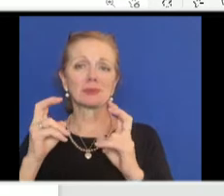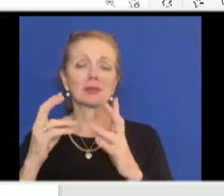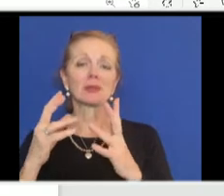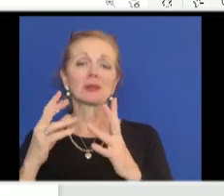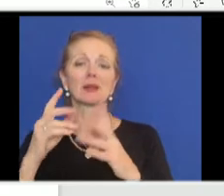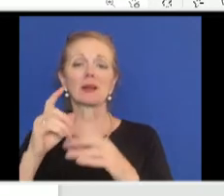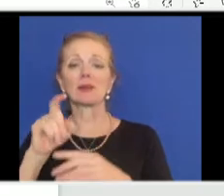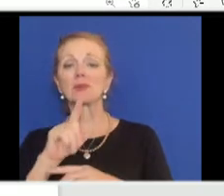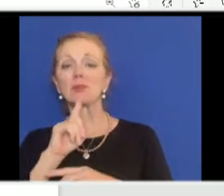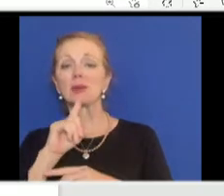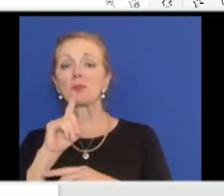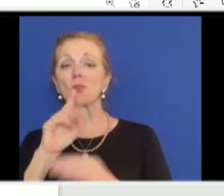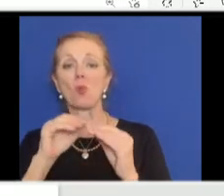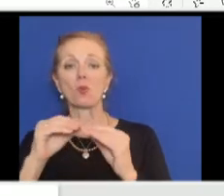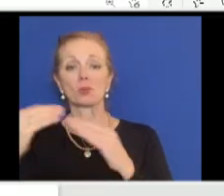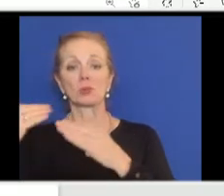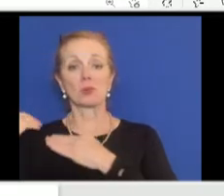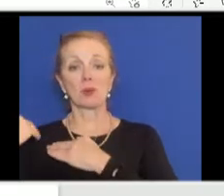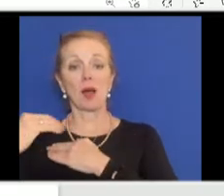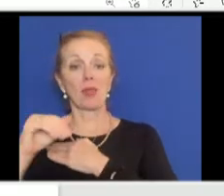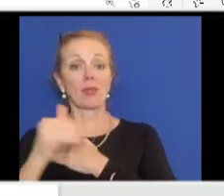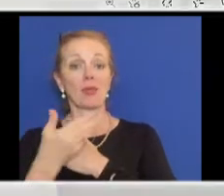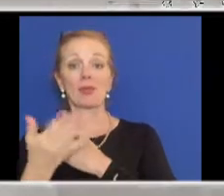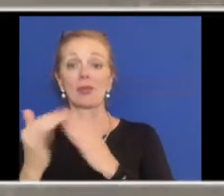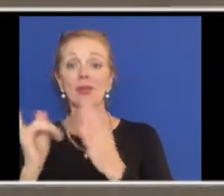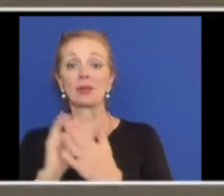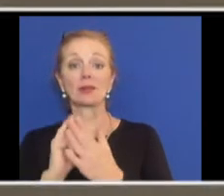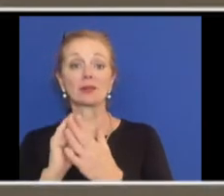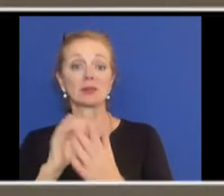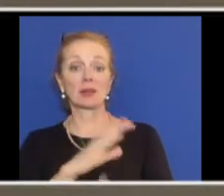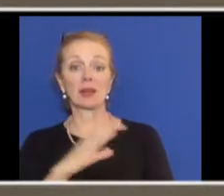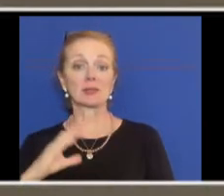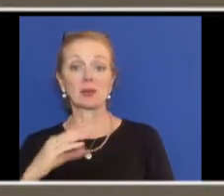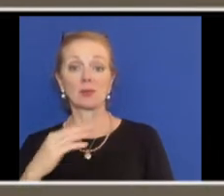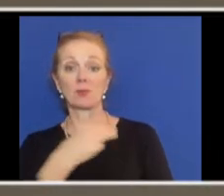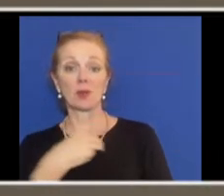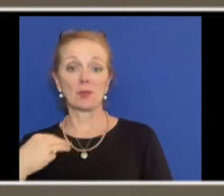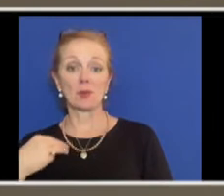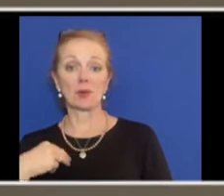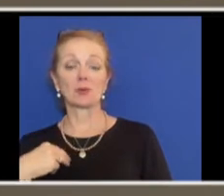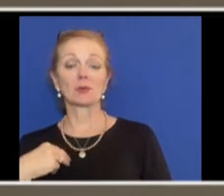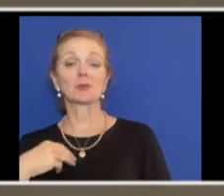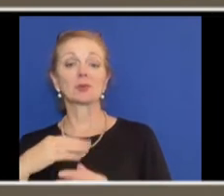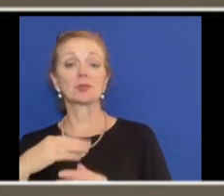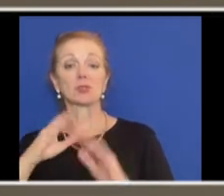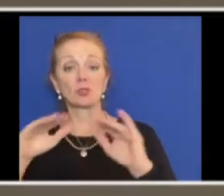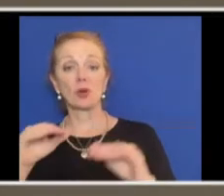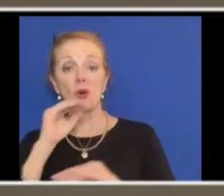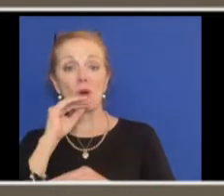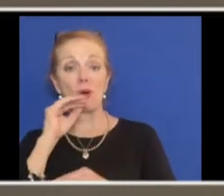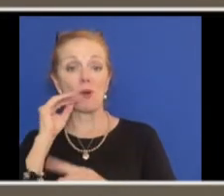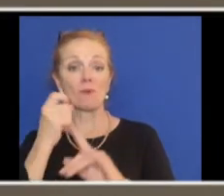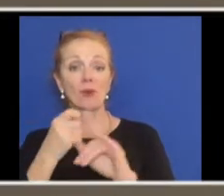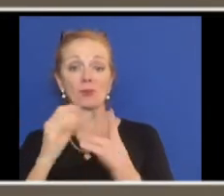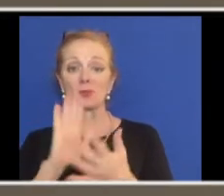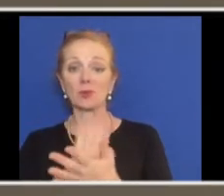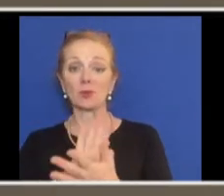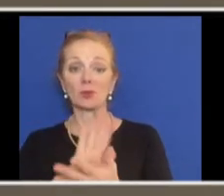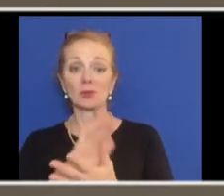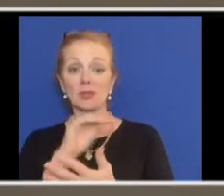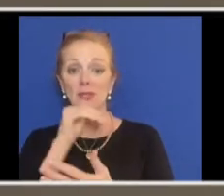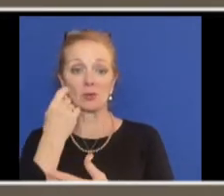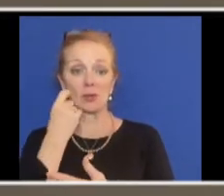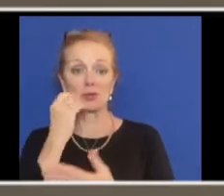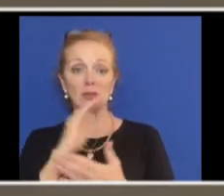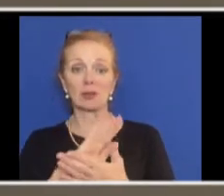be more responsible another thing councilmember Mayfield mentioned was the children children who are home from school it's not just recent